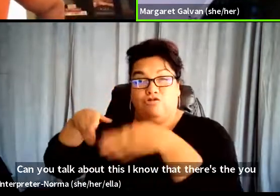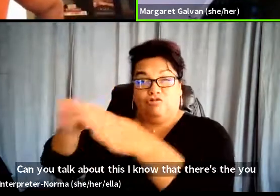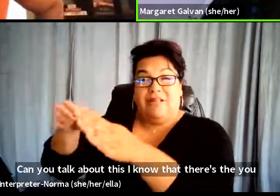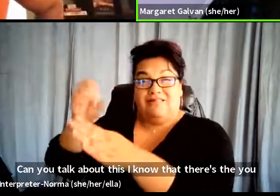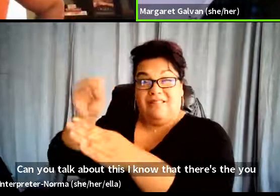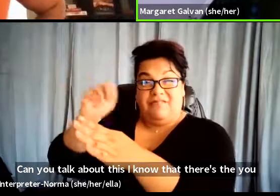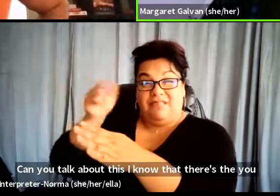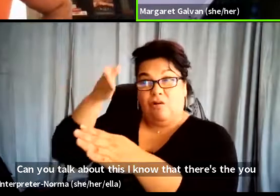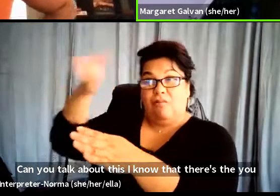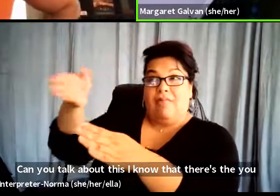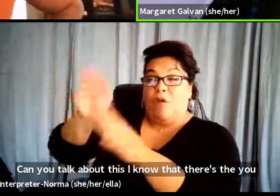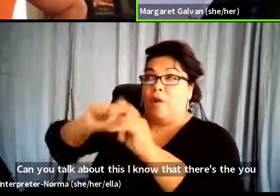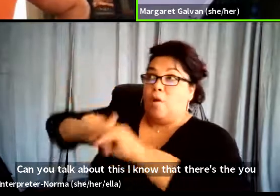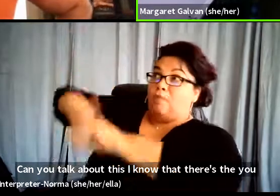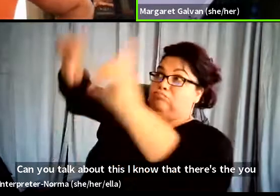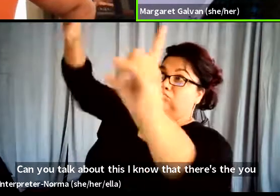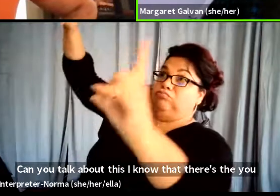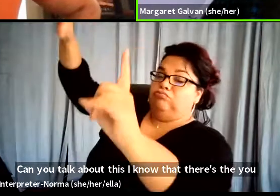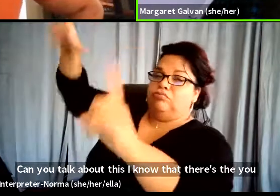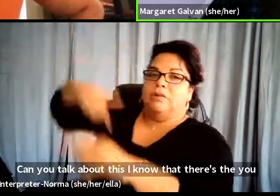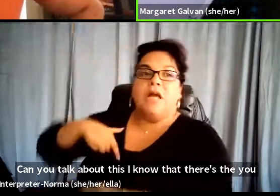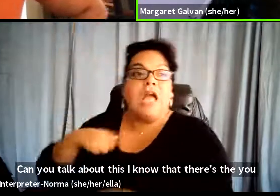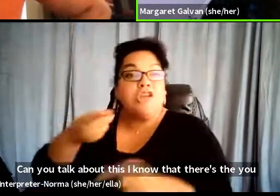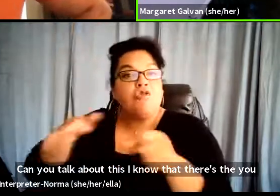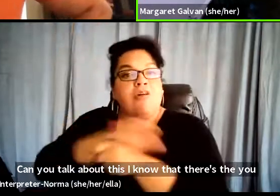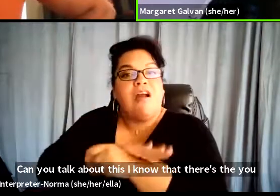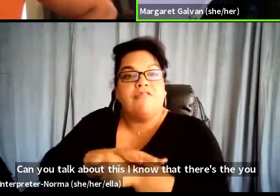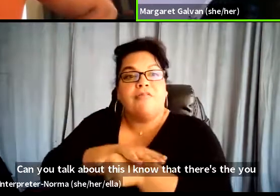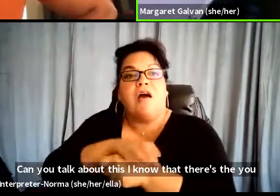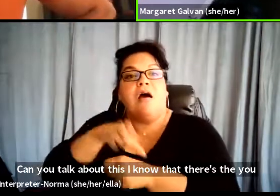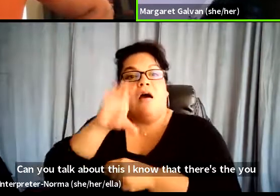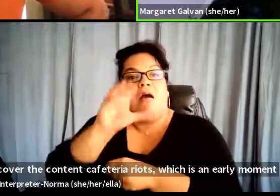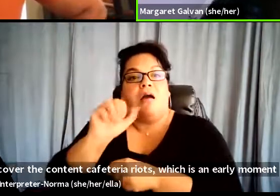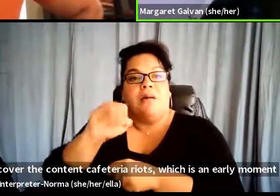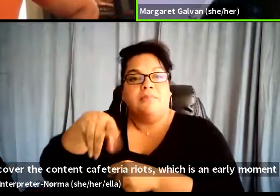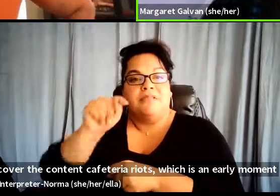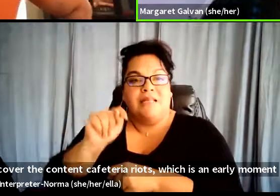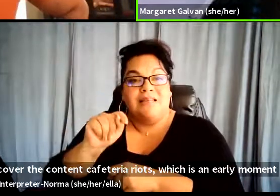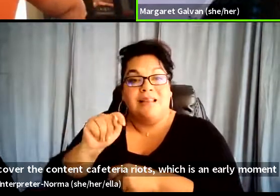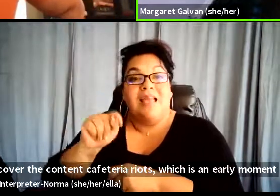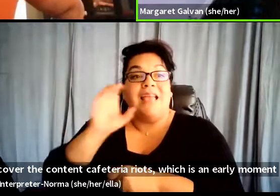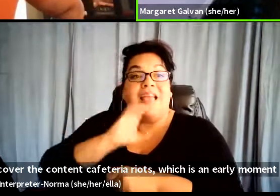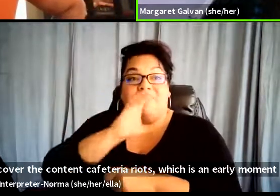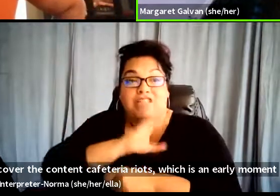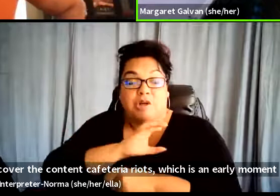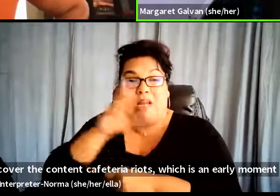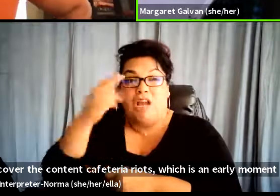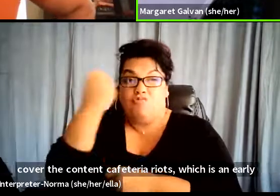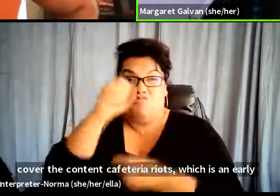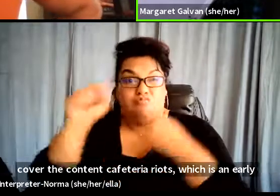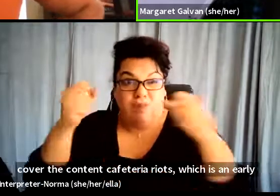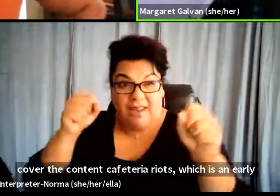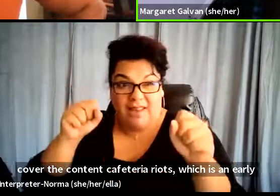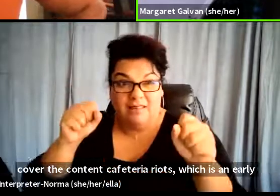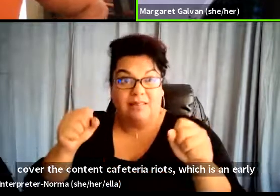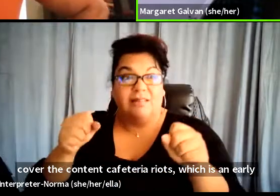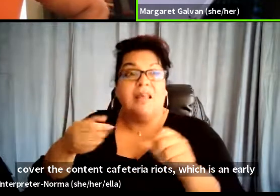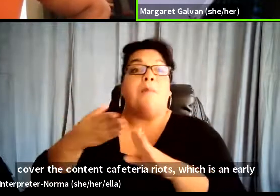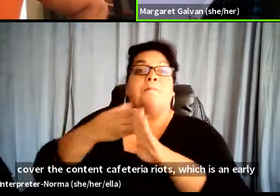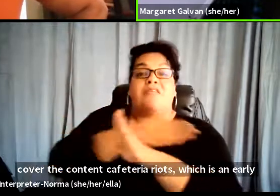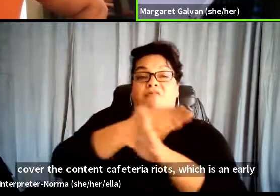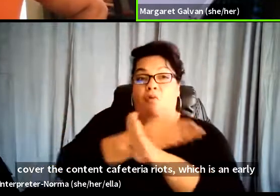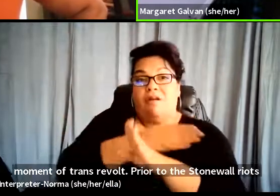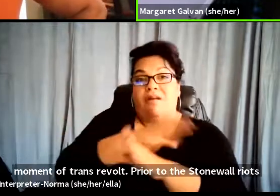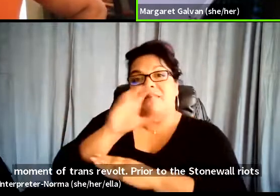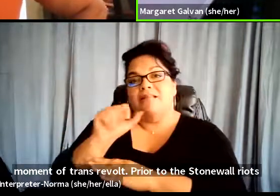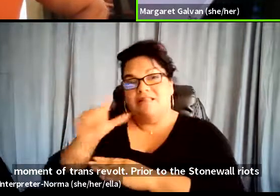cover the, um, Compton cafeteria riots, which is an early moment of trans revolt, uh, prior to the Stonewall riots that most